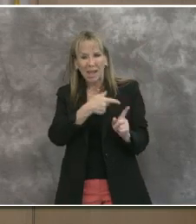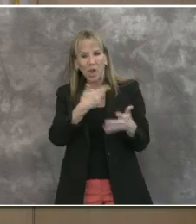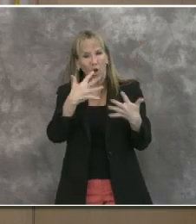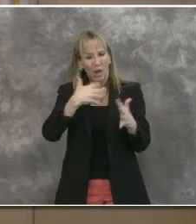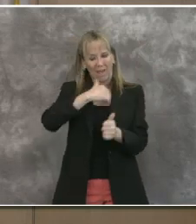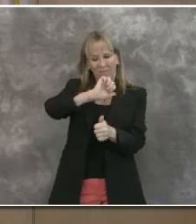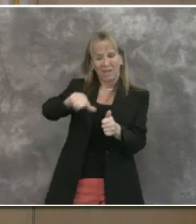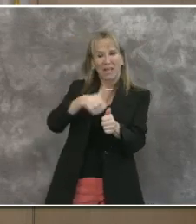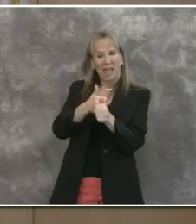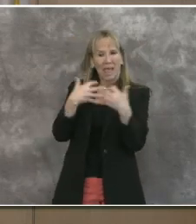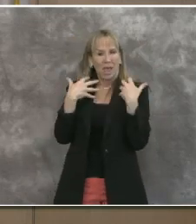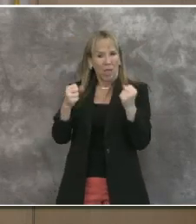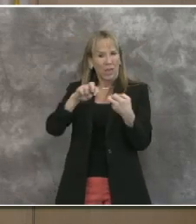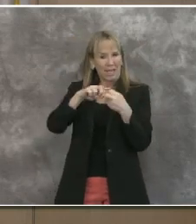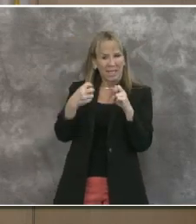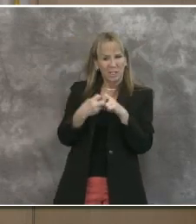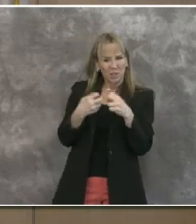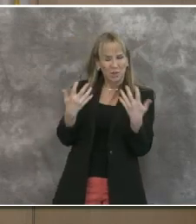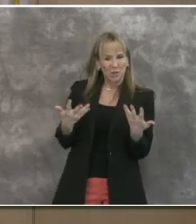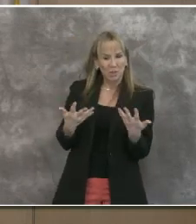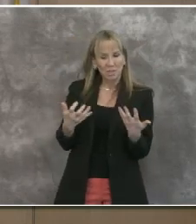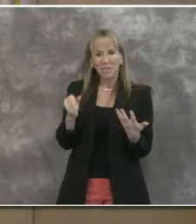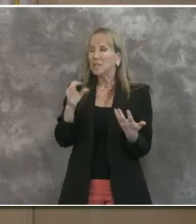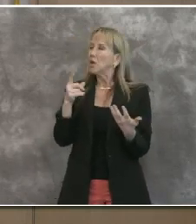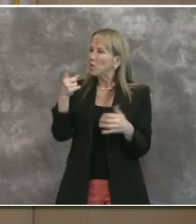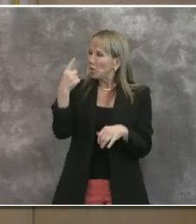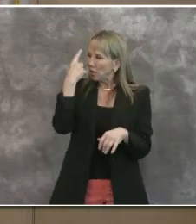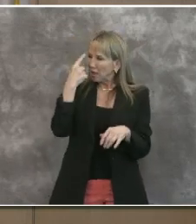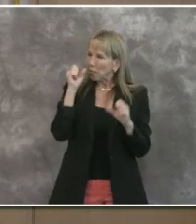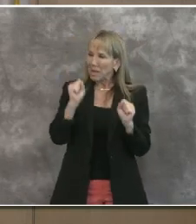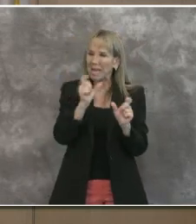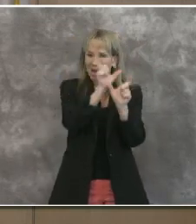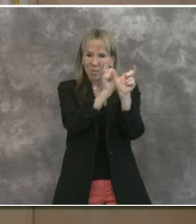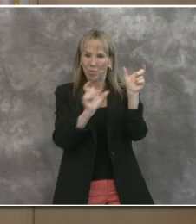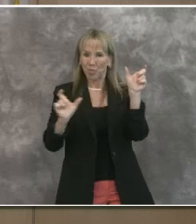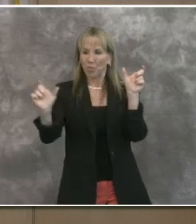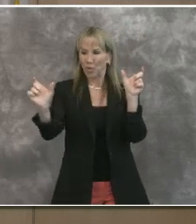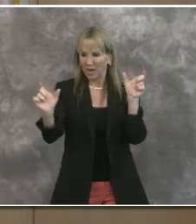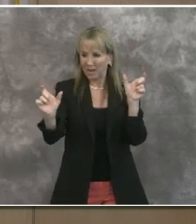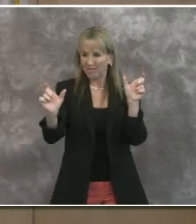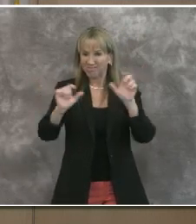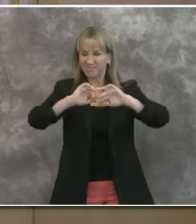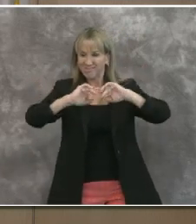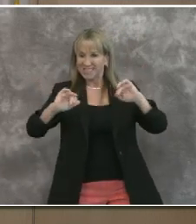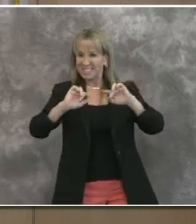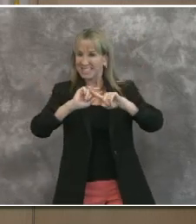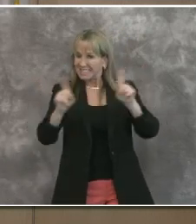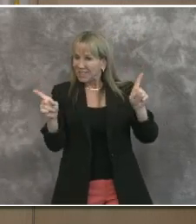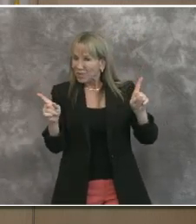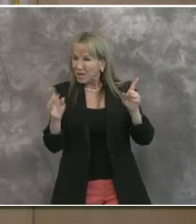an underlying medical condition, to be thought of differently than those without an underlying medical condition?